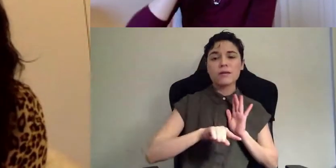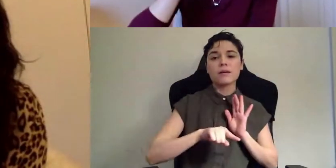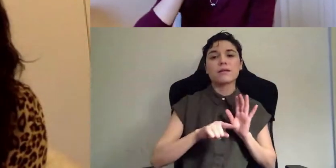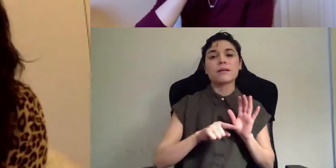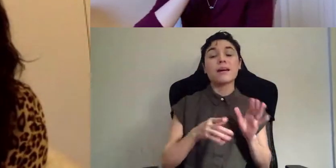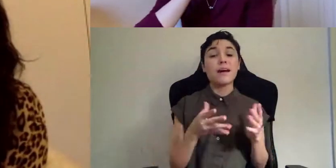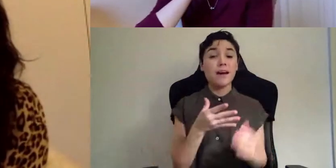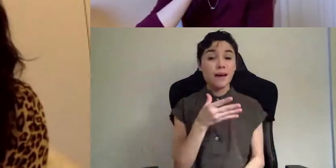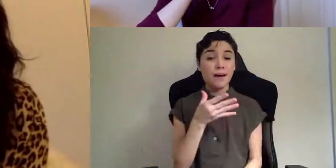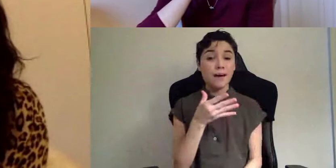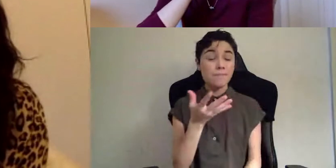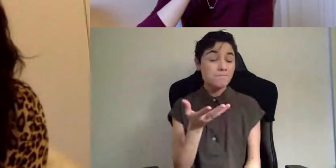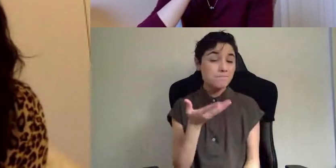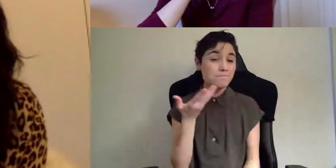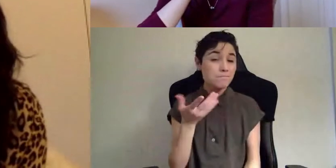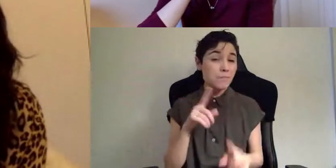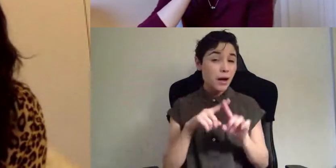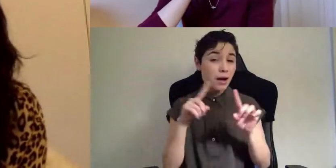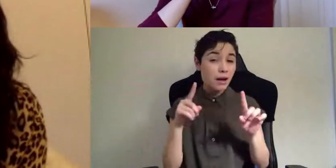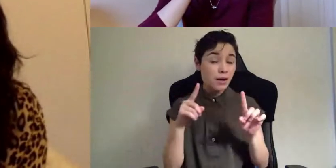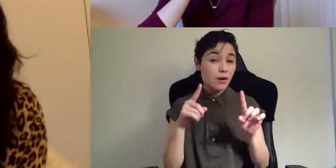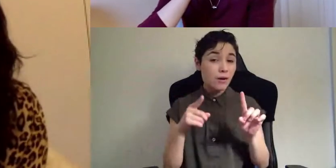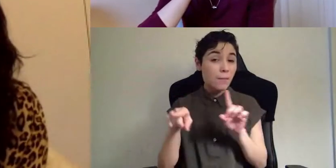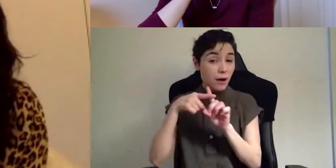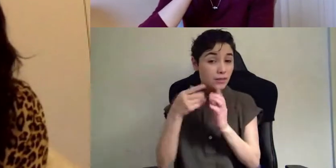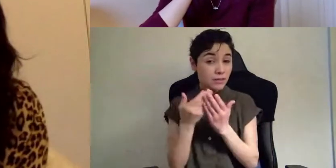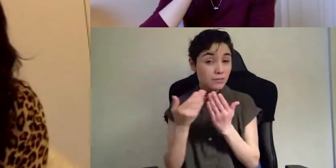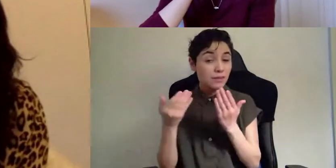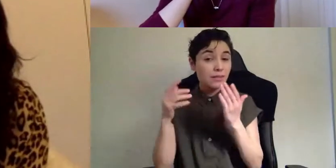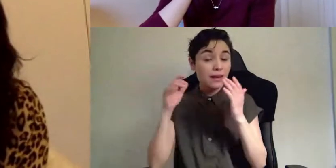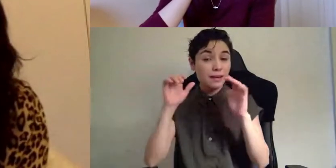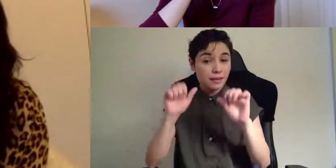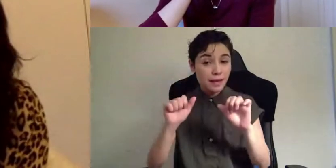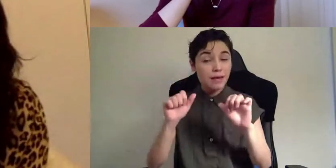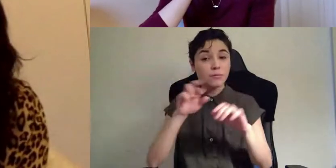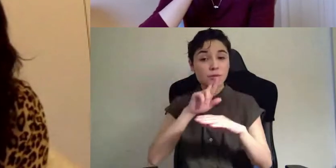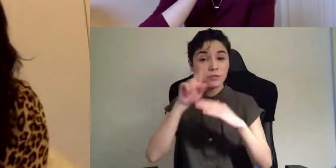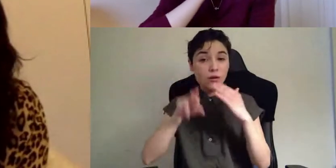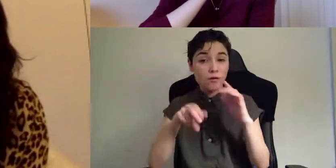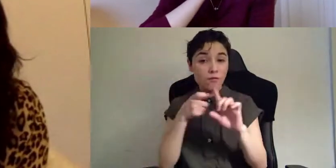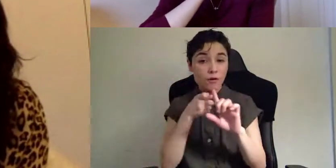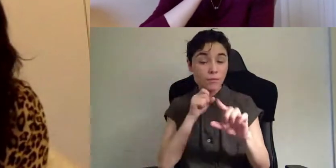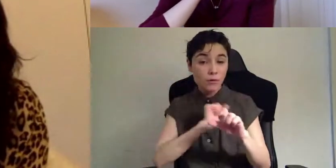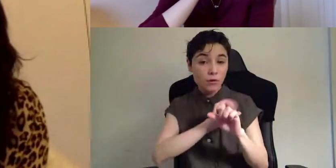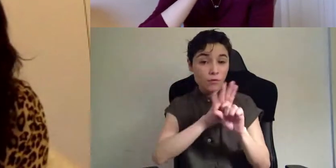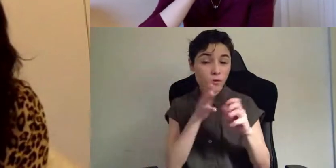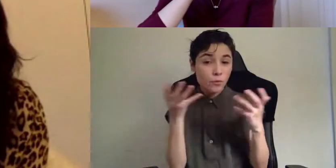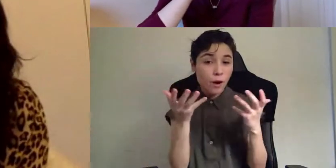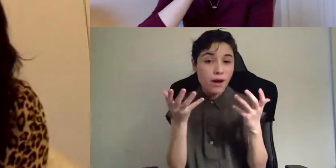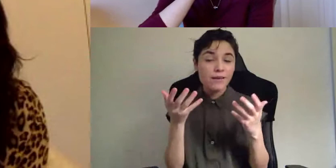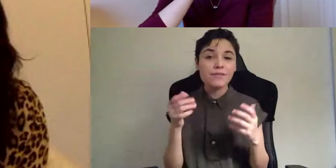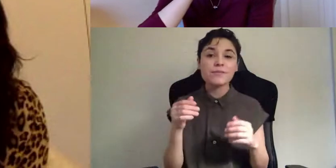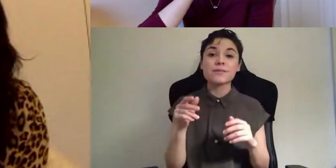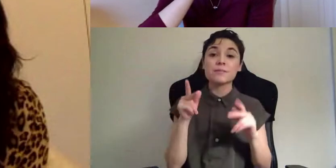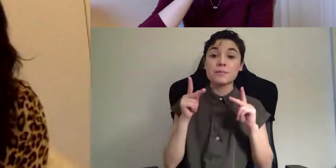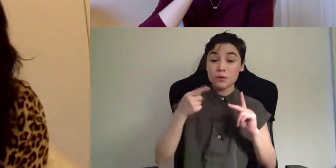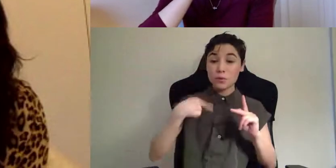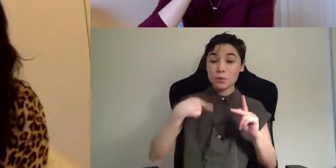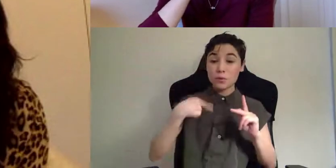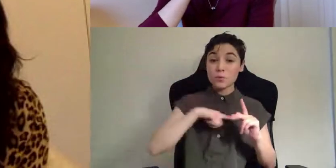think one is a greater appreciation for people, for the people that we can hug, the people that we can see in